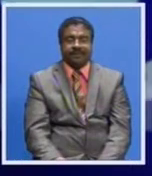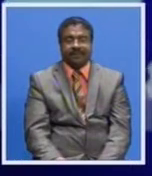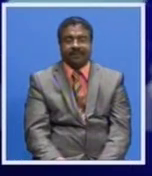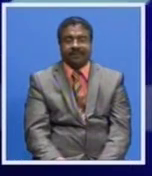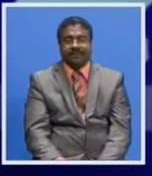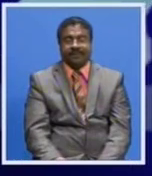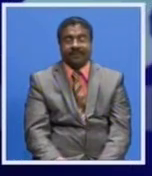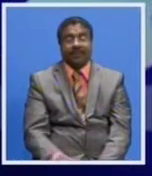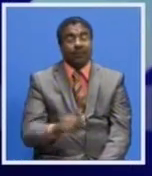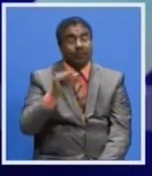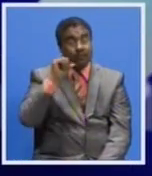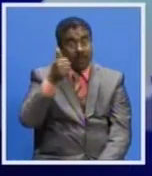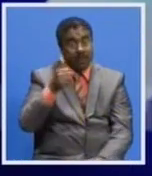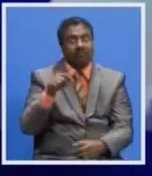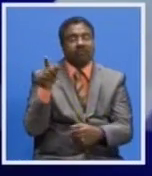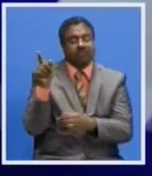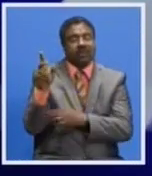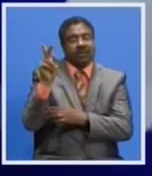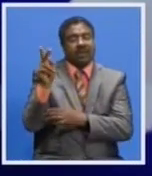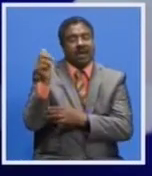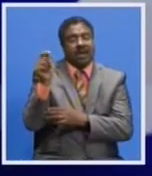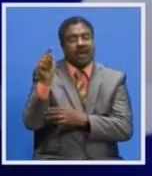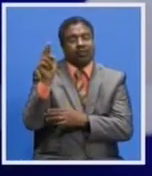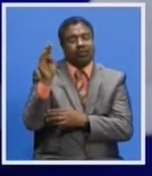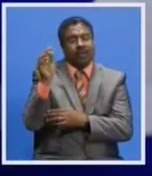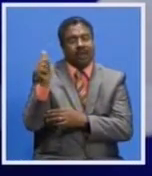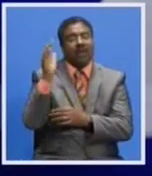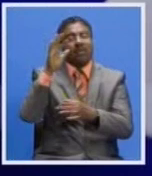The people of Katuba will tomorrow go to the polls to replace